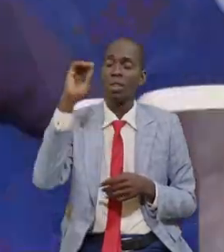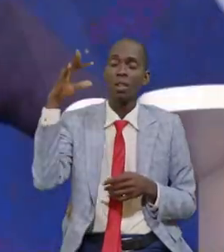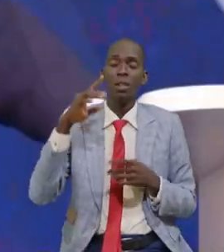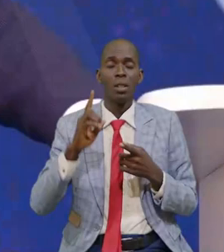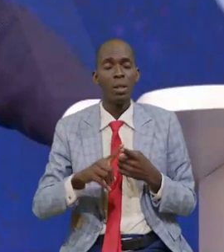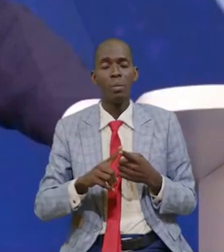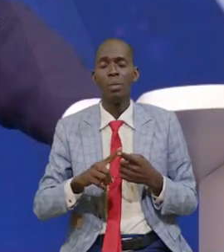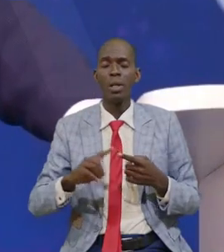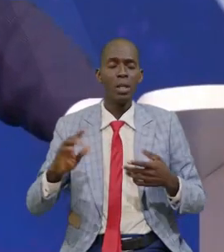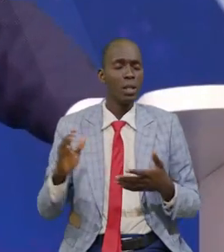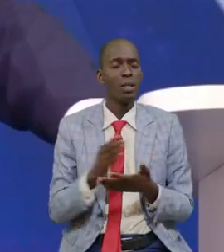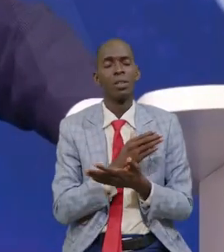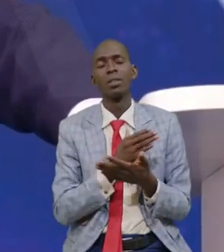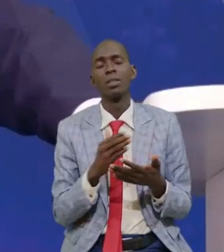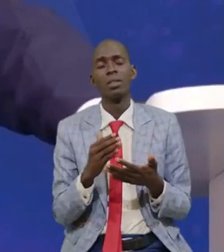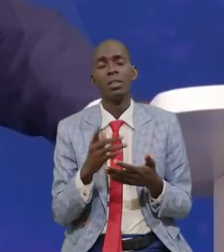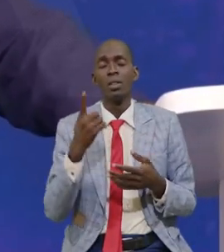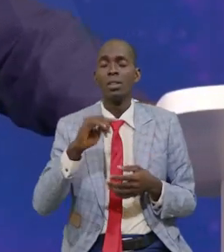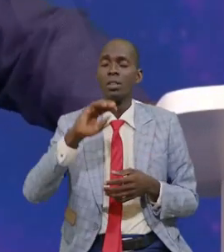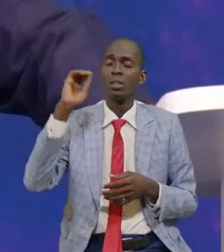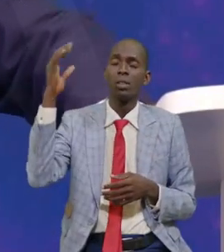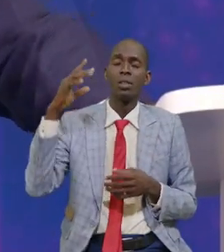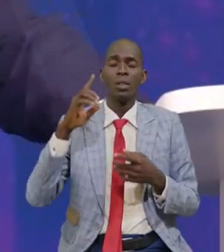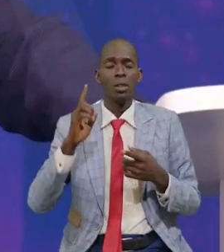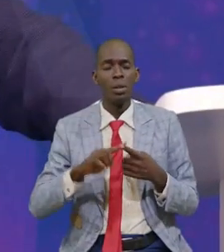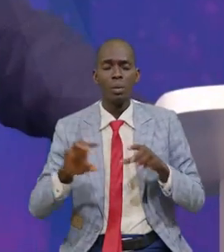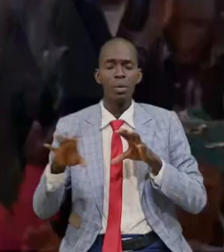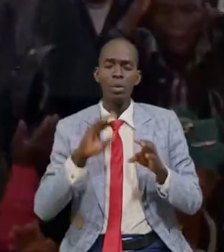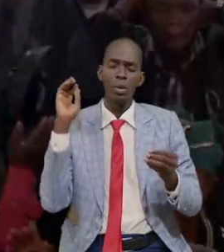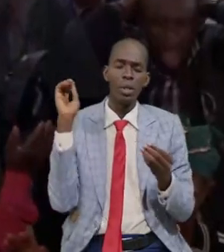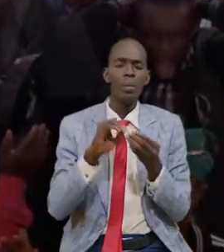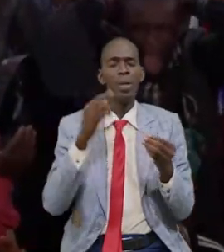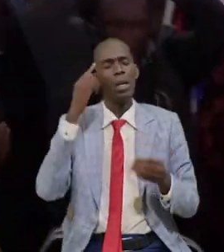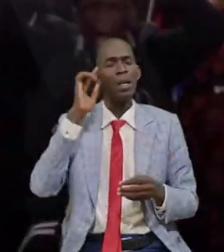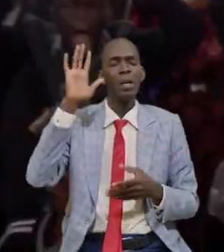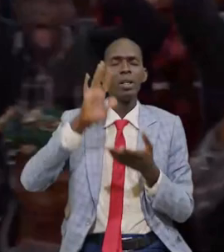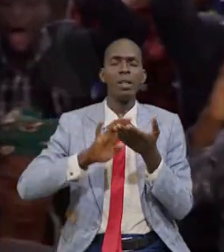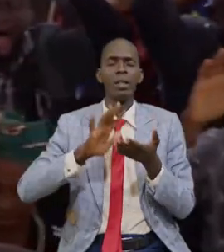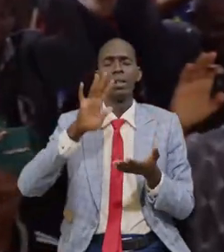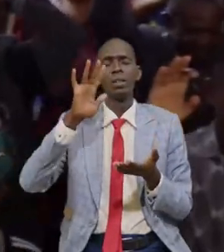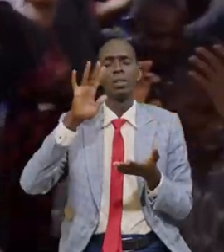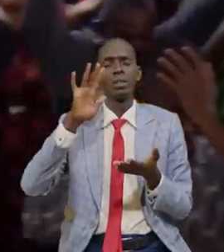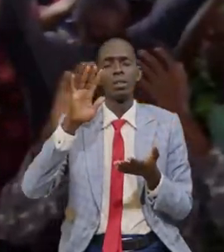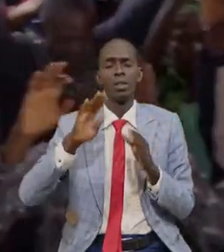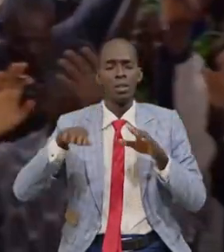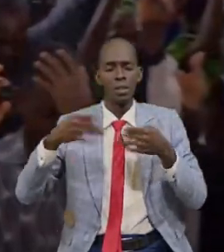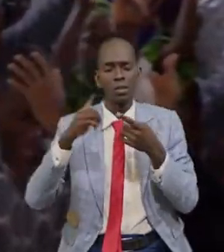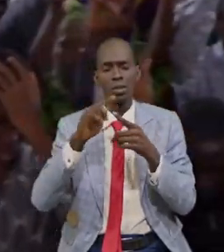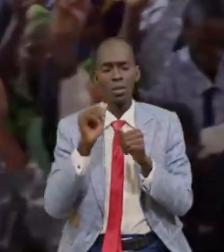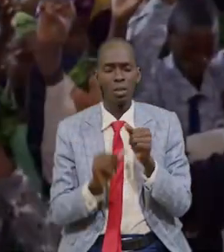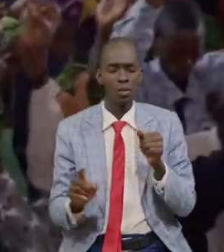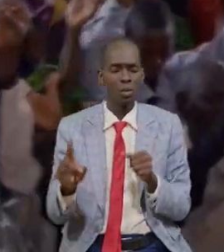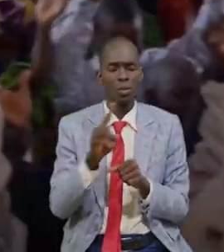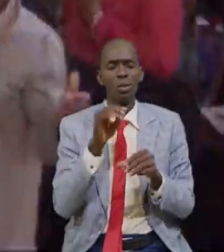sing. The grace to do more for your glory. Give everyone